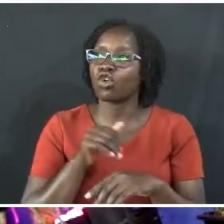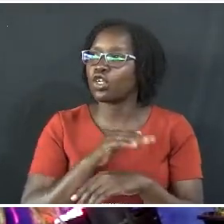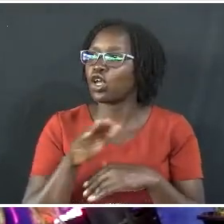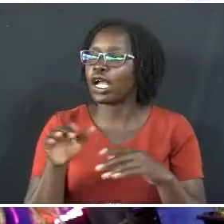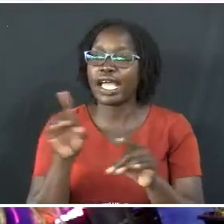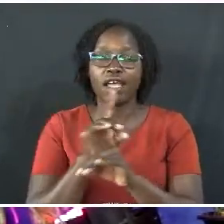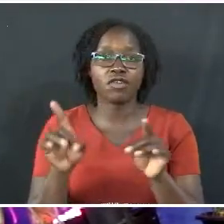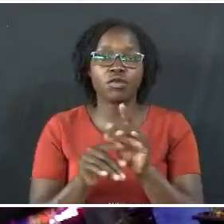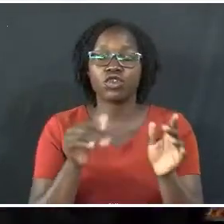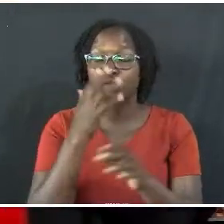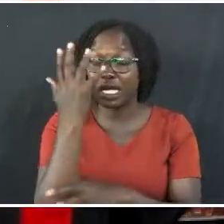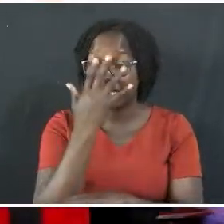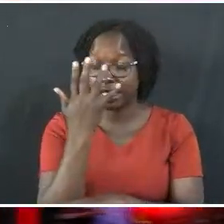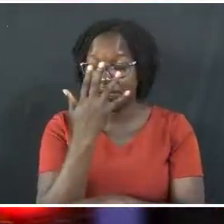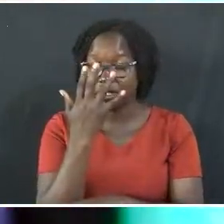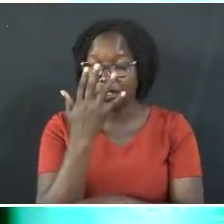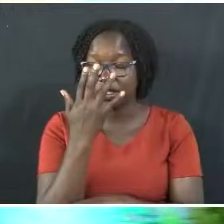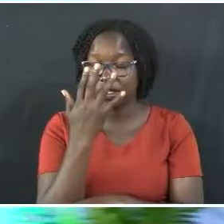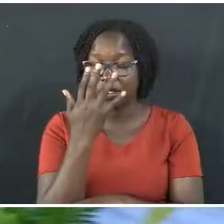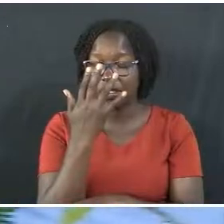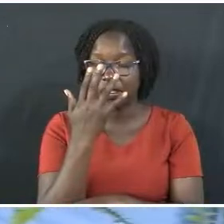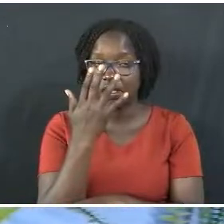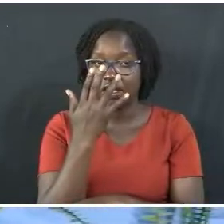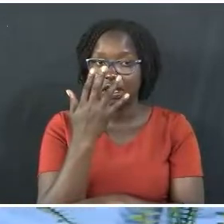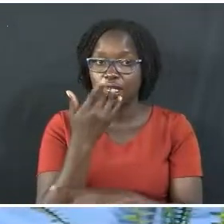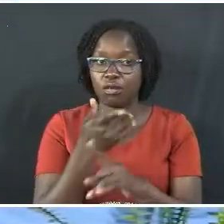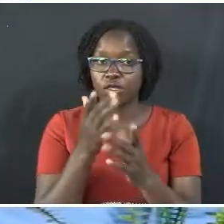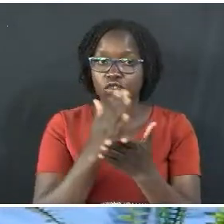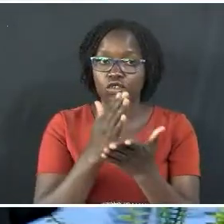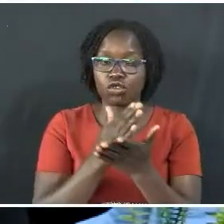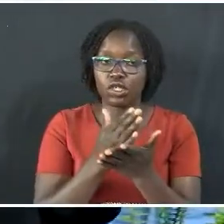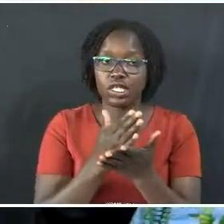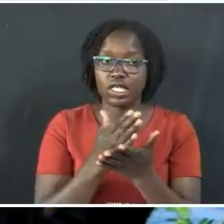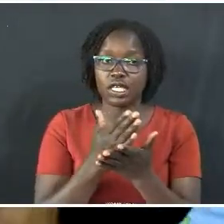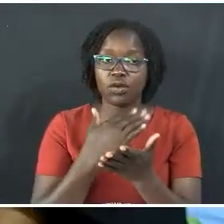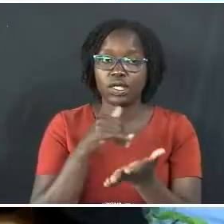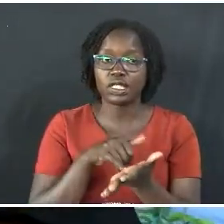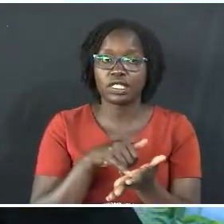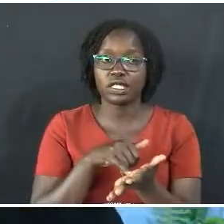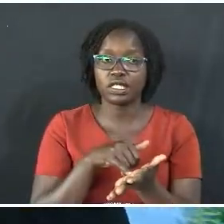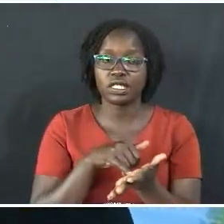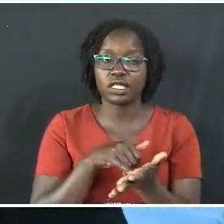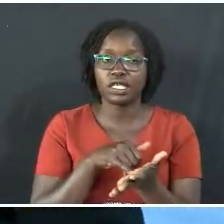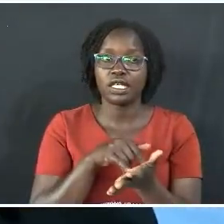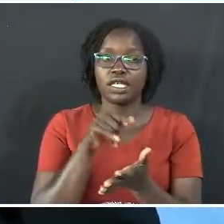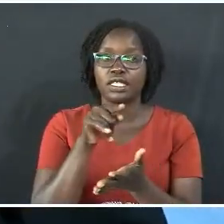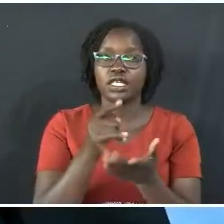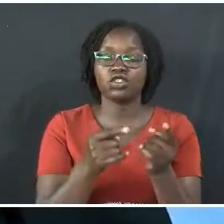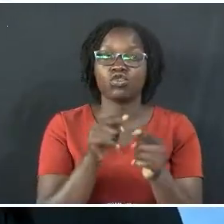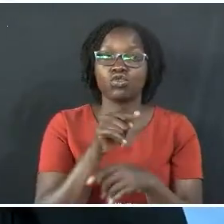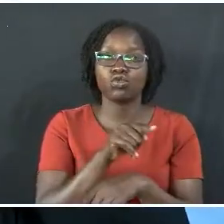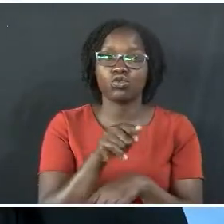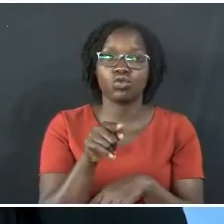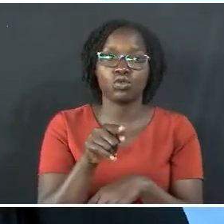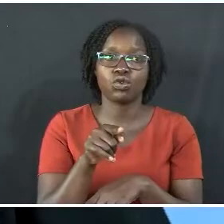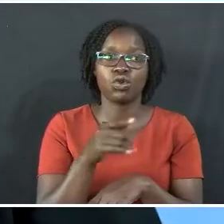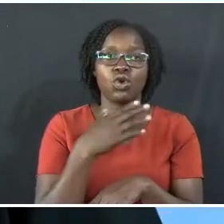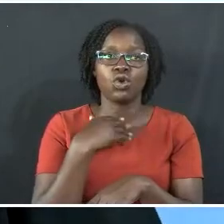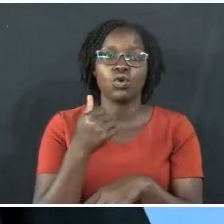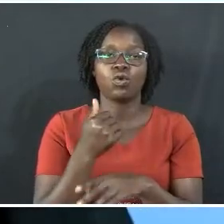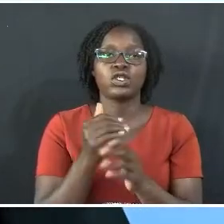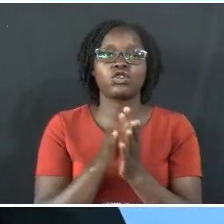And don't be ashamed. But if you truly mean it, that you want